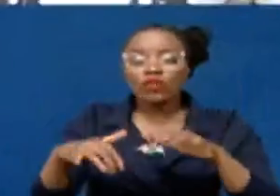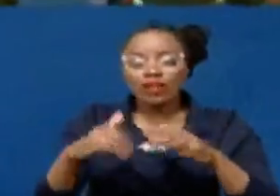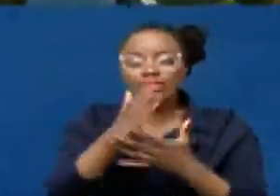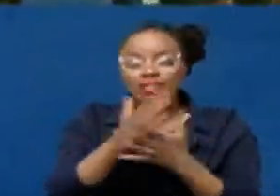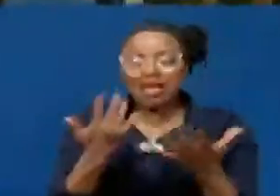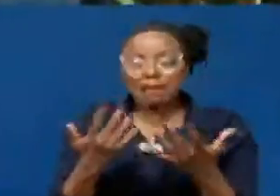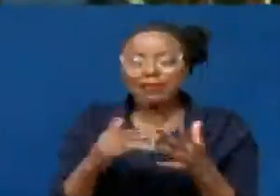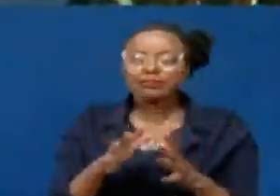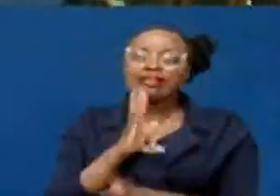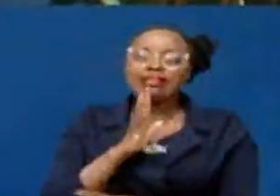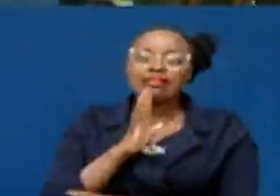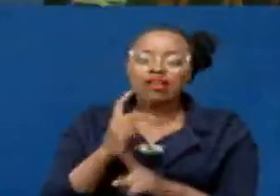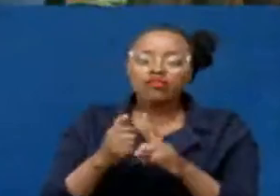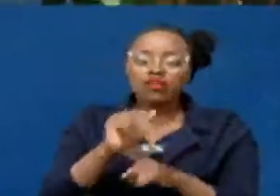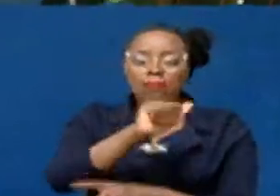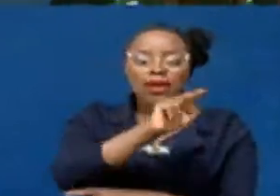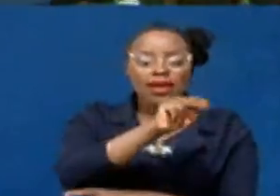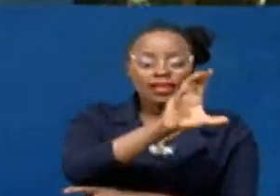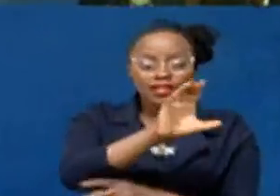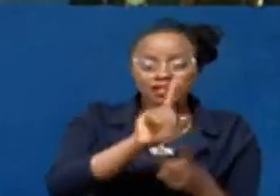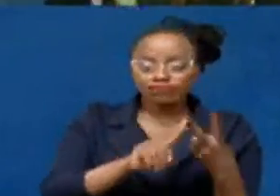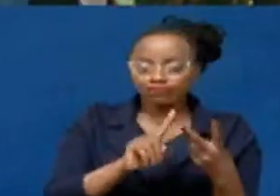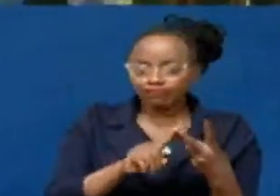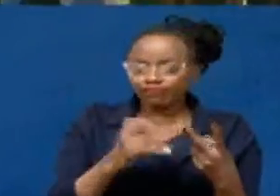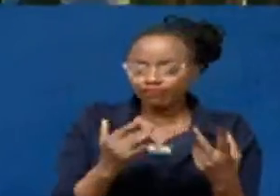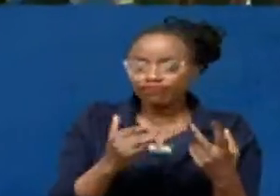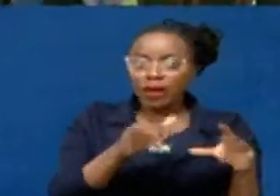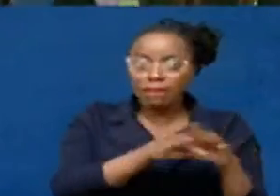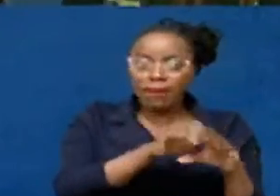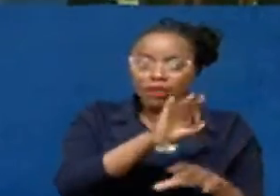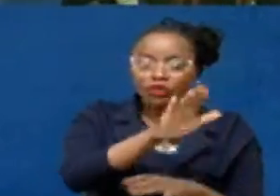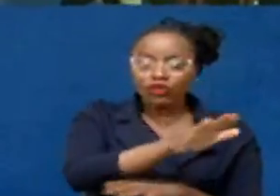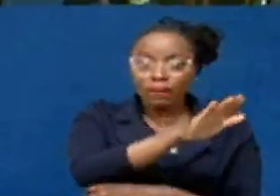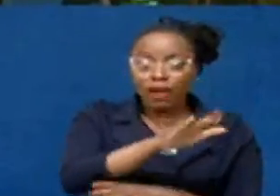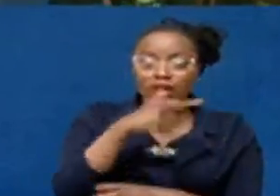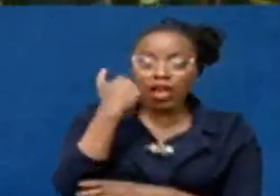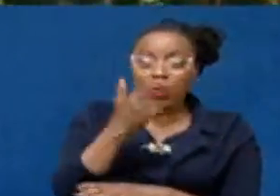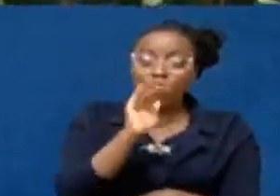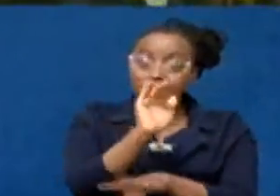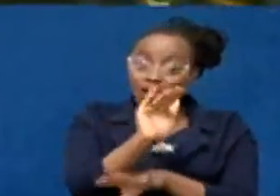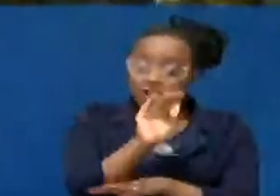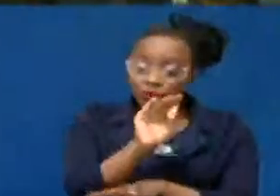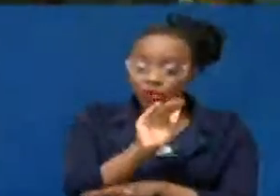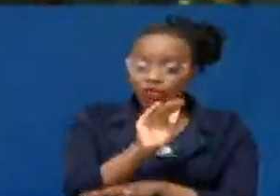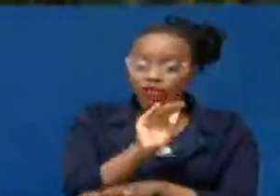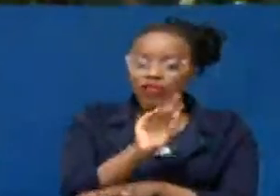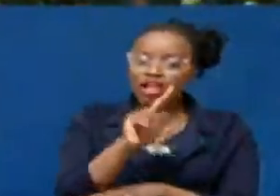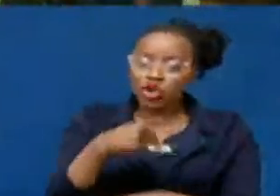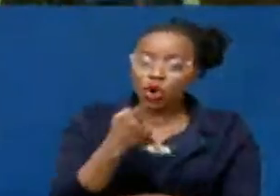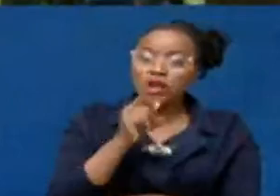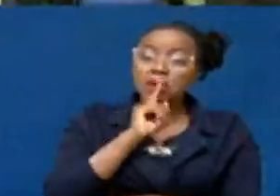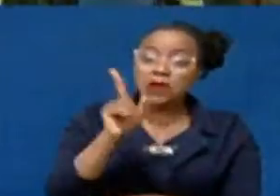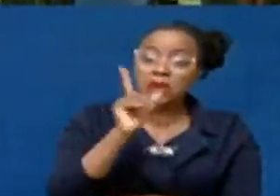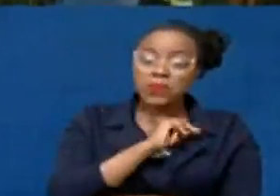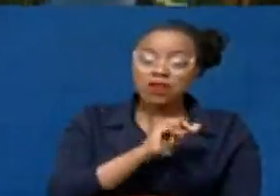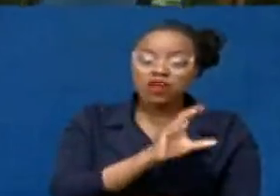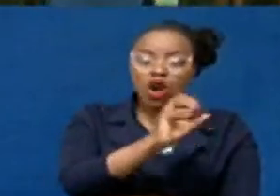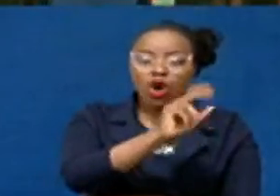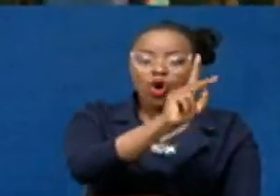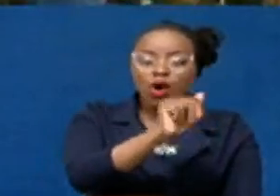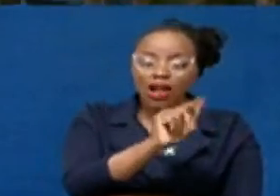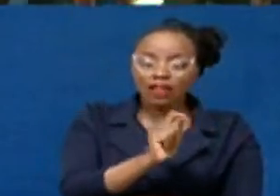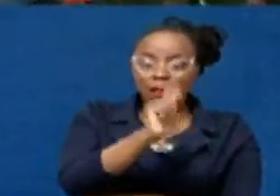some hard-hitting statements from the ANC members of parliament who are demanding a One Kenya